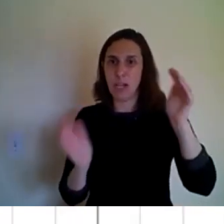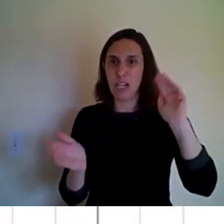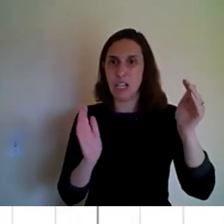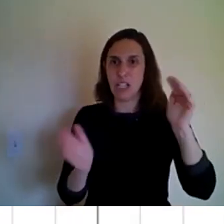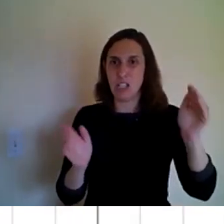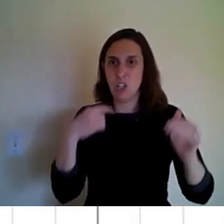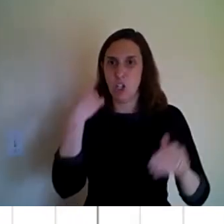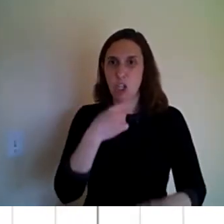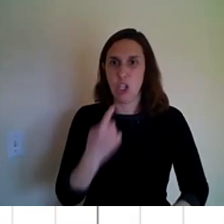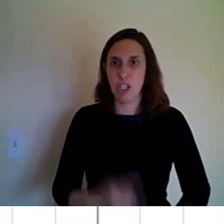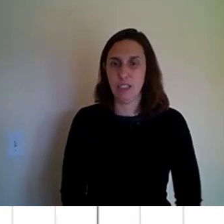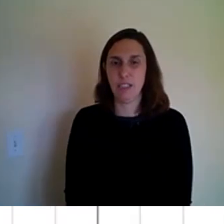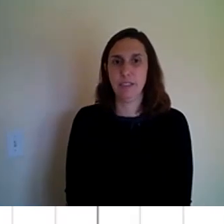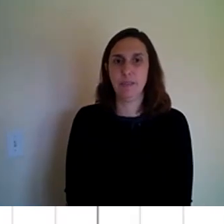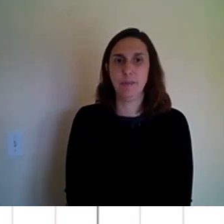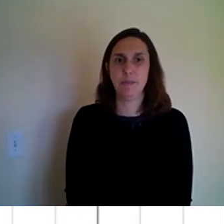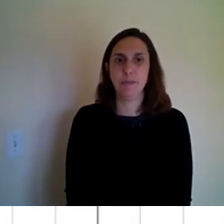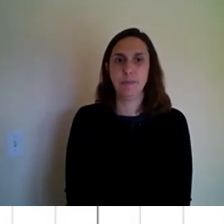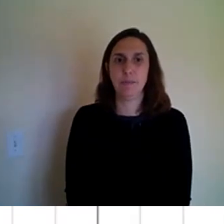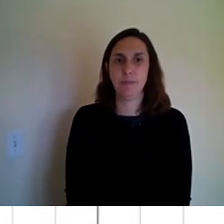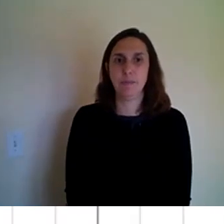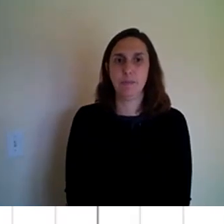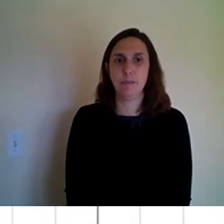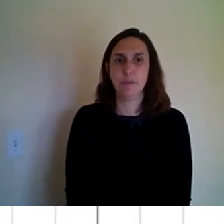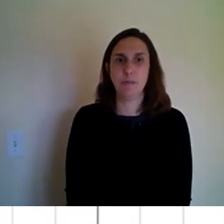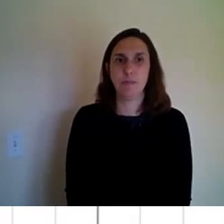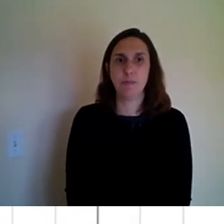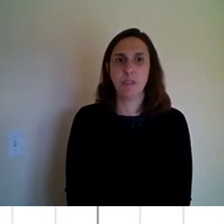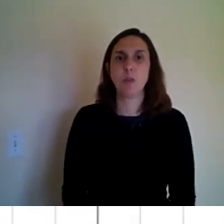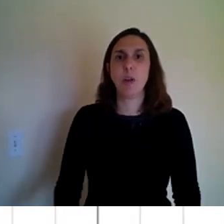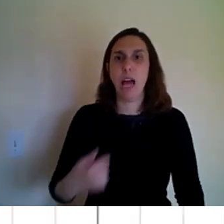So I'm going to do this with x squared.